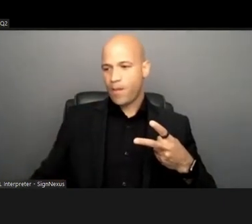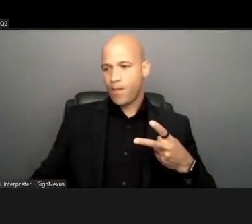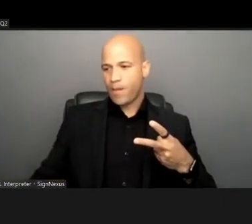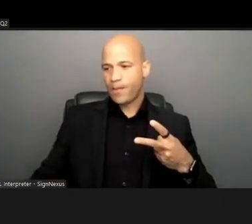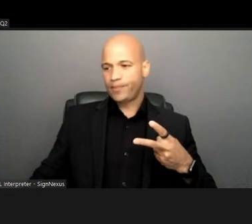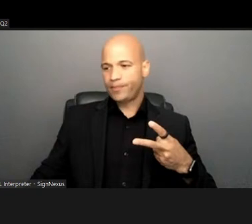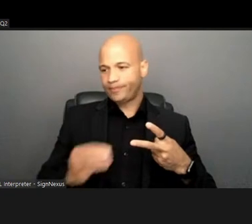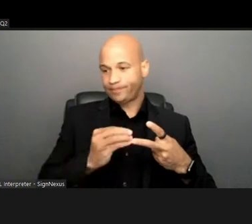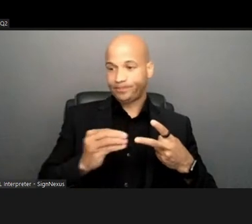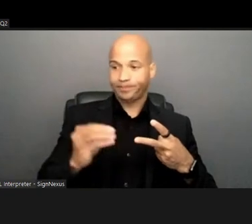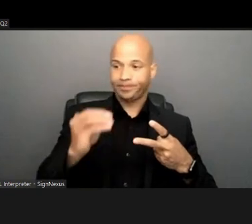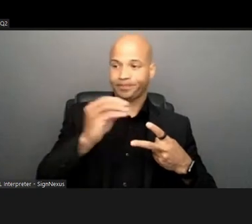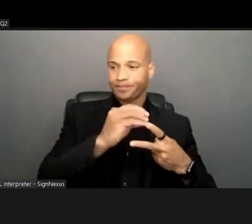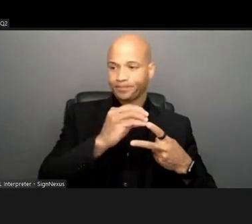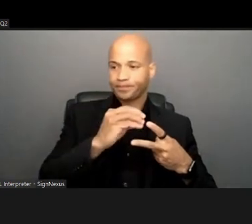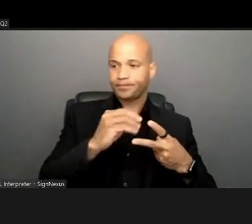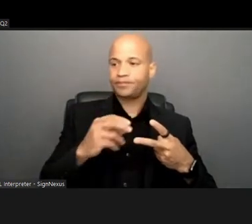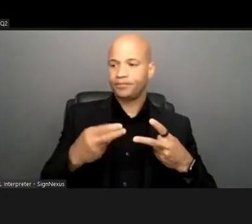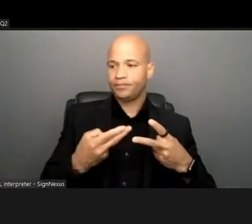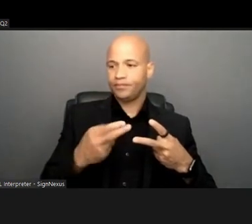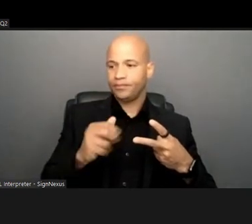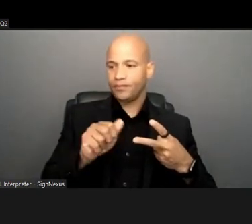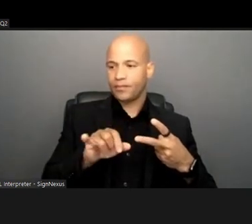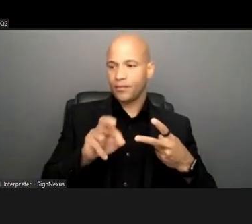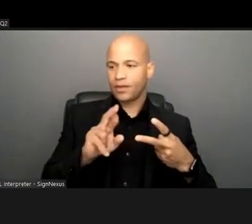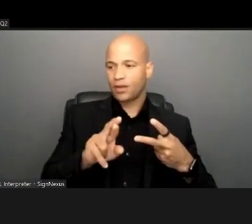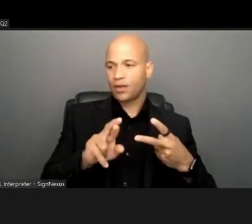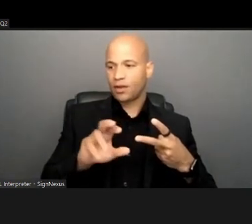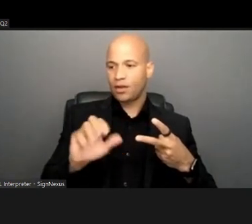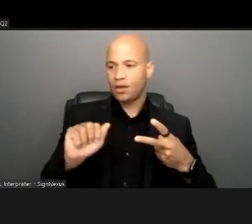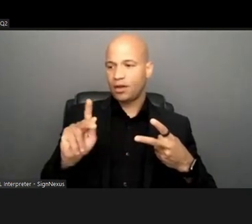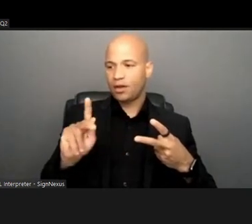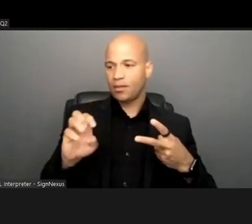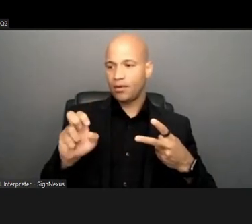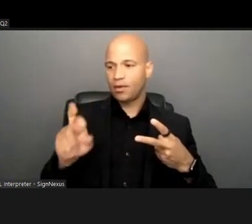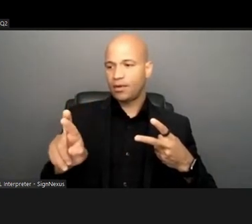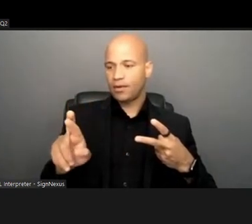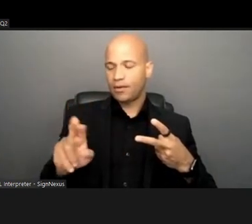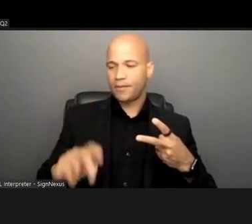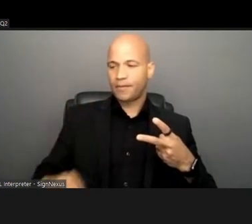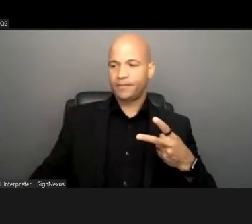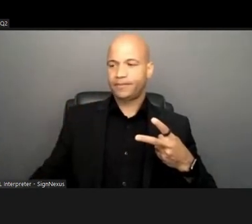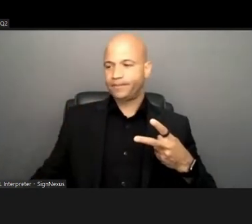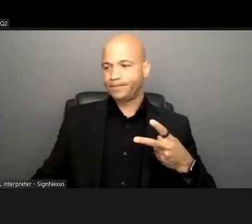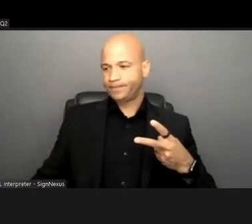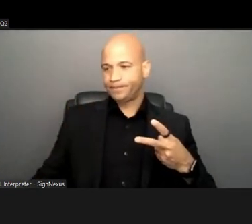our next speaker is Craig Hudson followed by Hadar Akbar